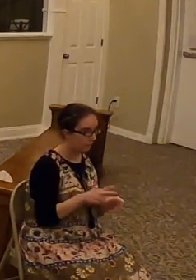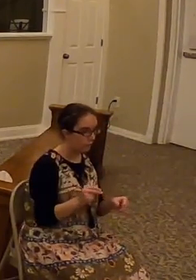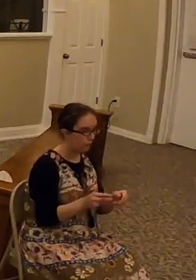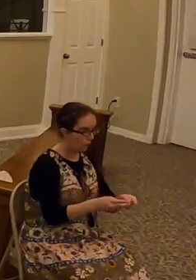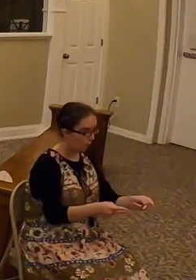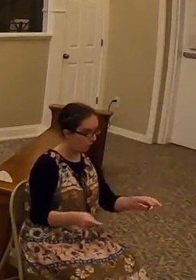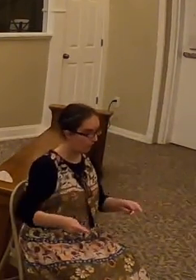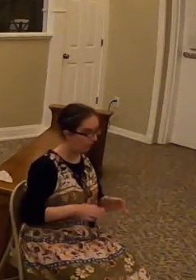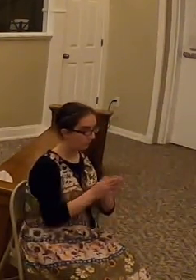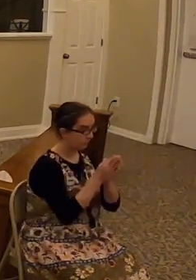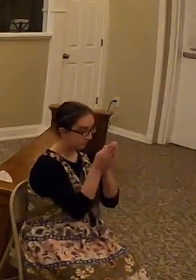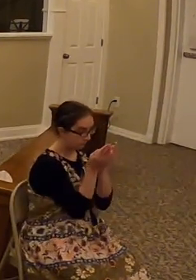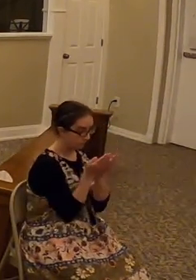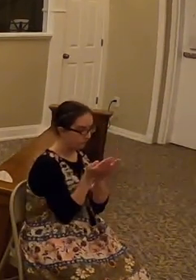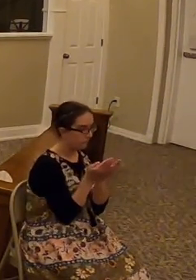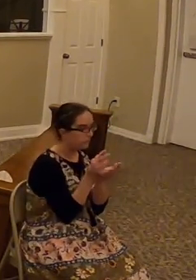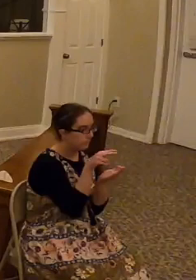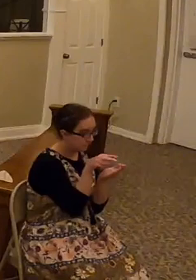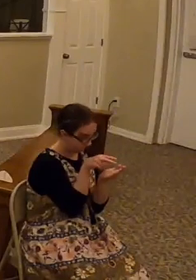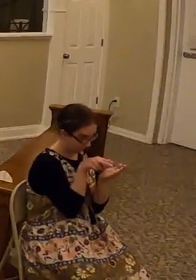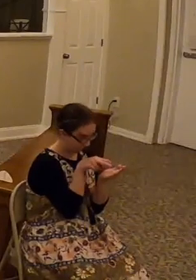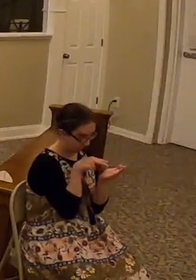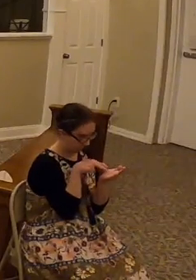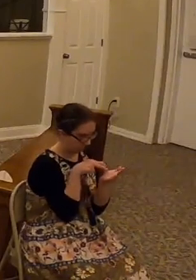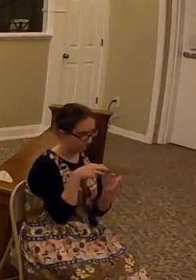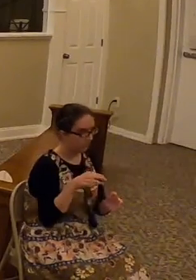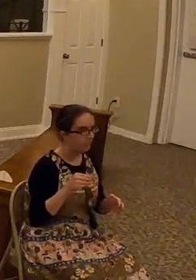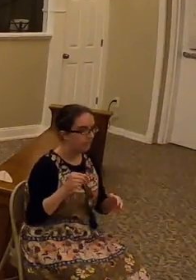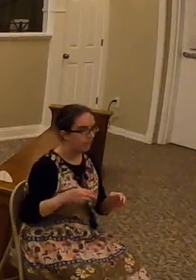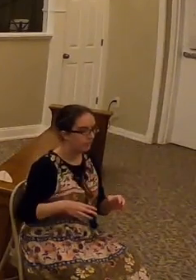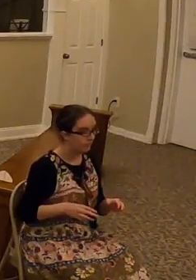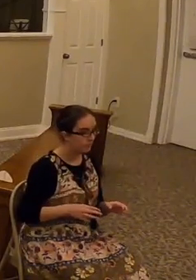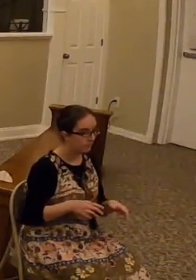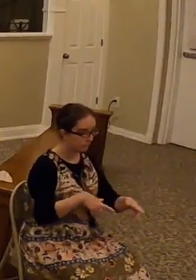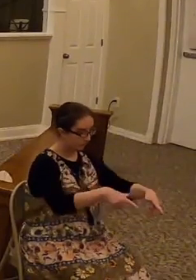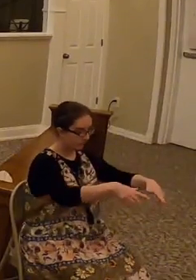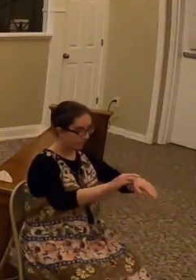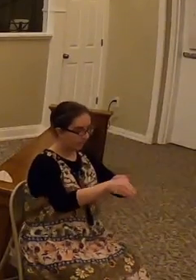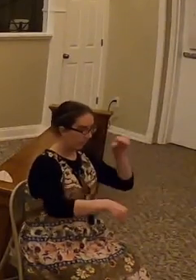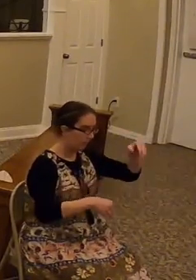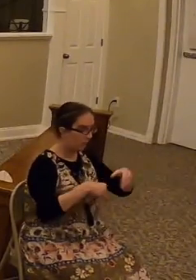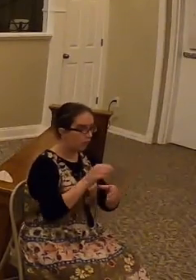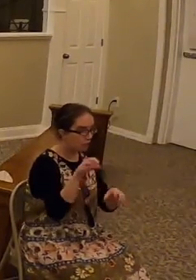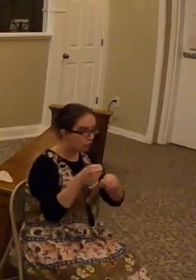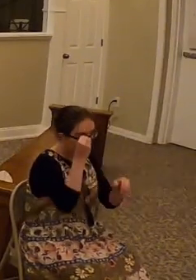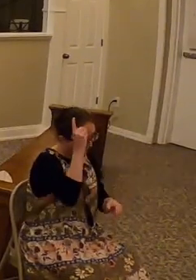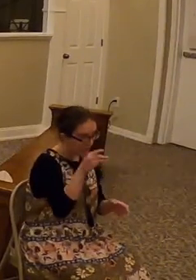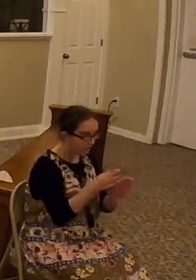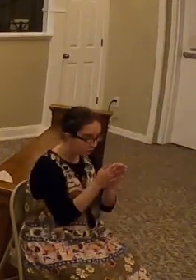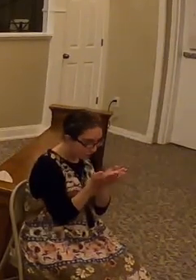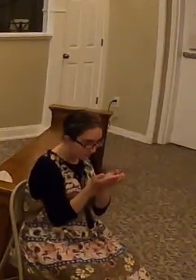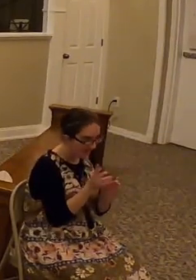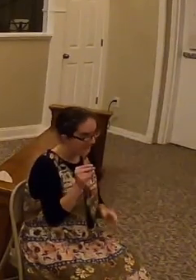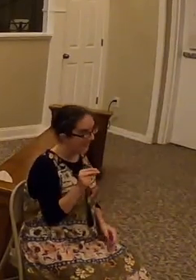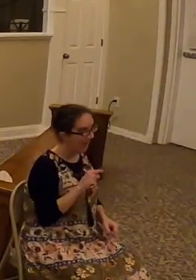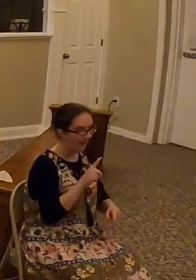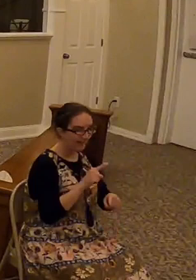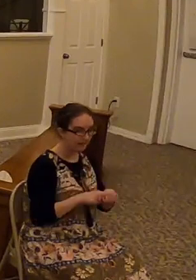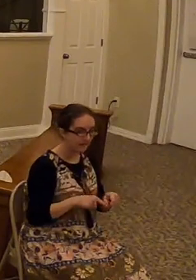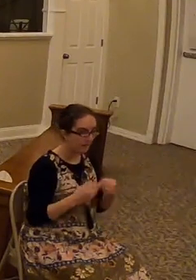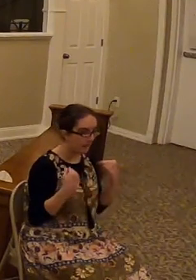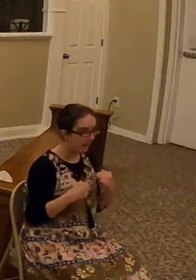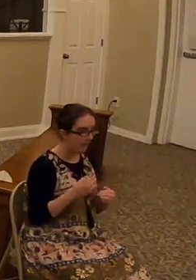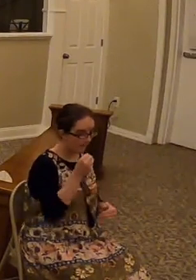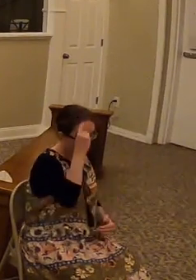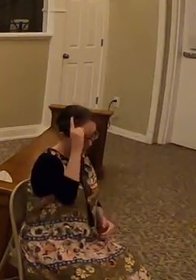parking zone reading the scriptures. And he went over and got up in the chariot and said, "Do you understand what you read?" "No, I can't. How